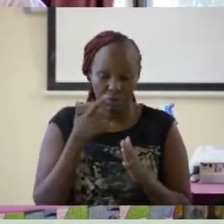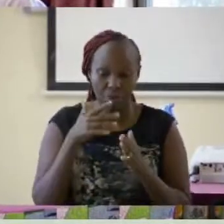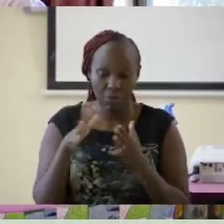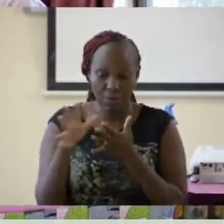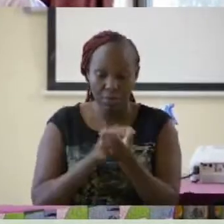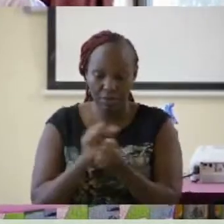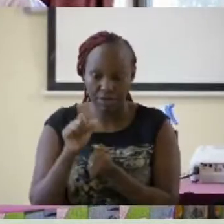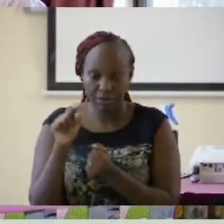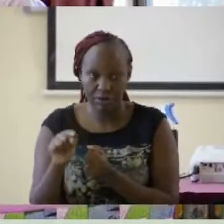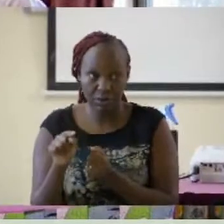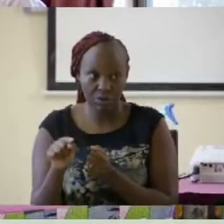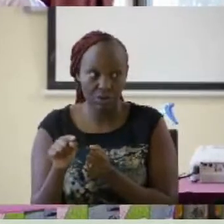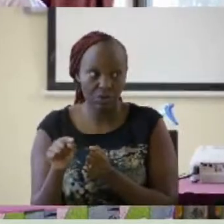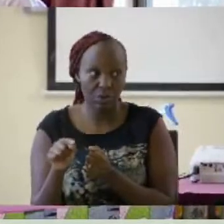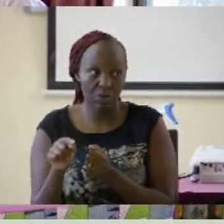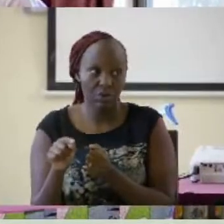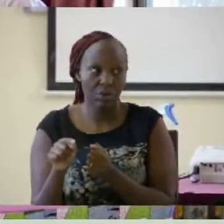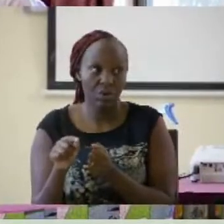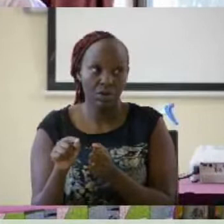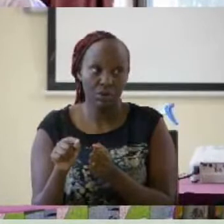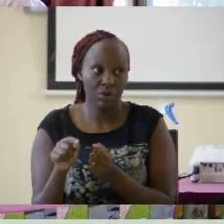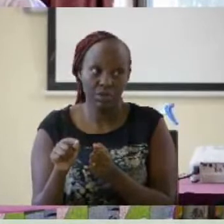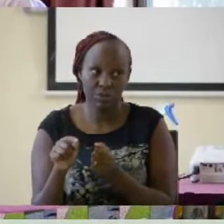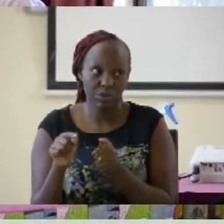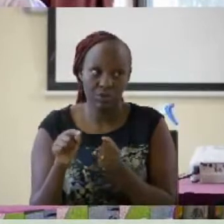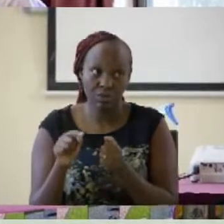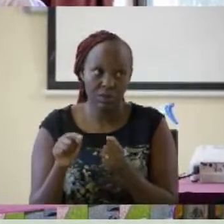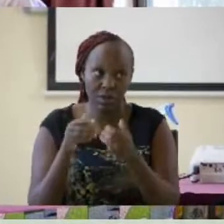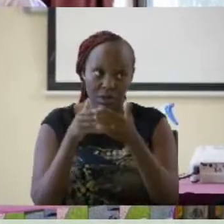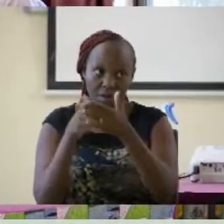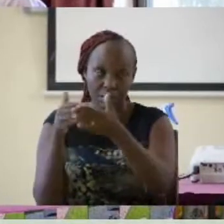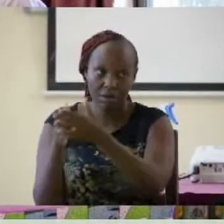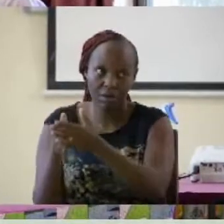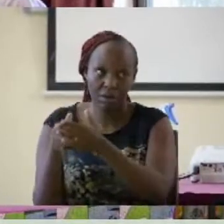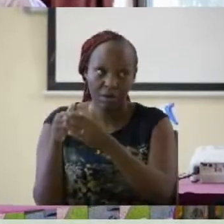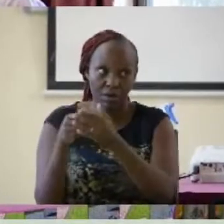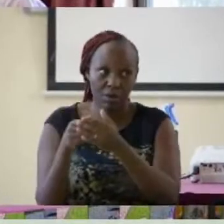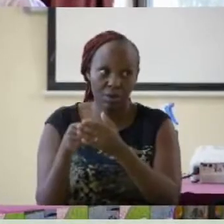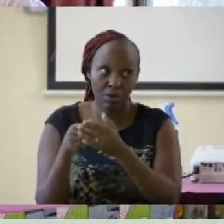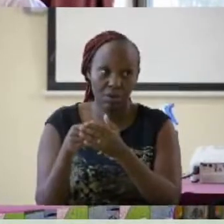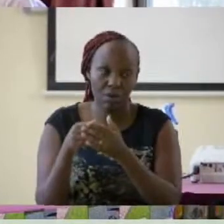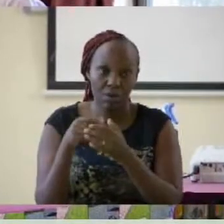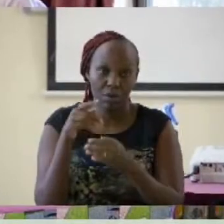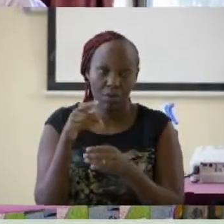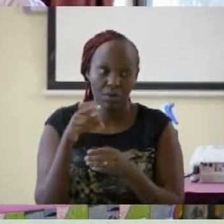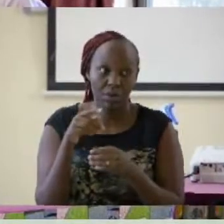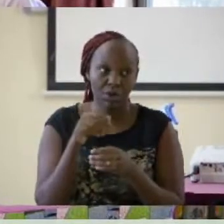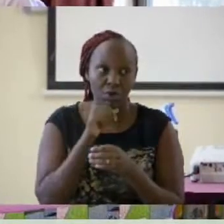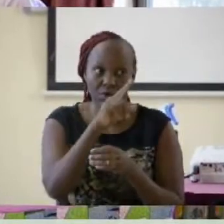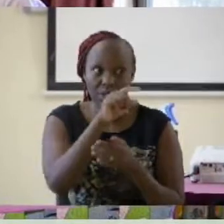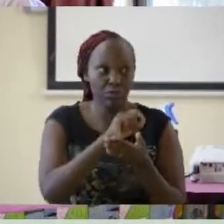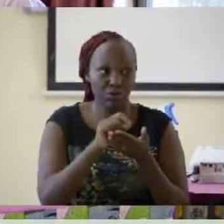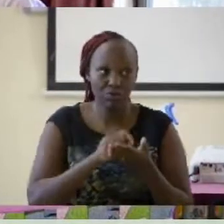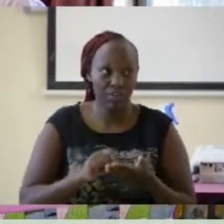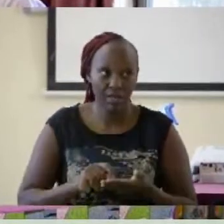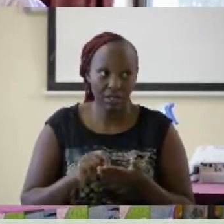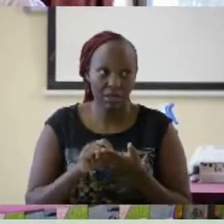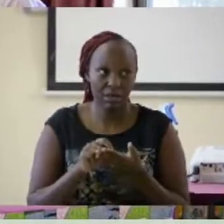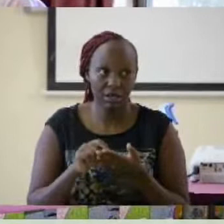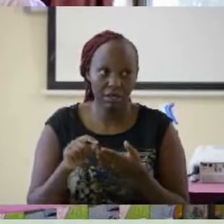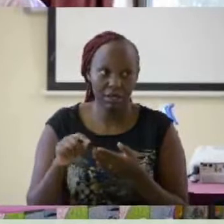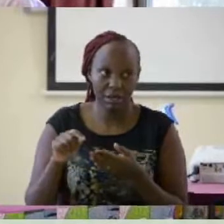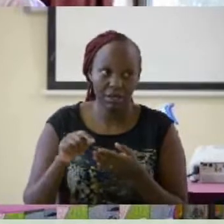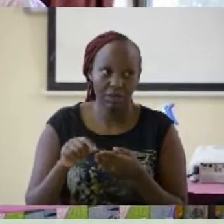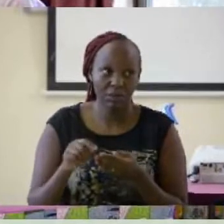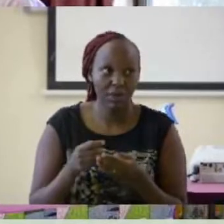up is either banished or rebuked, which rarely happens in the formal court system.